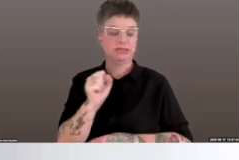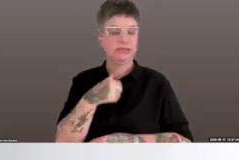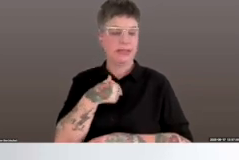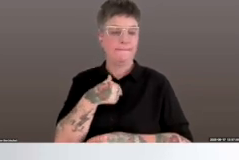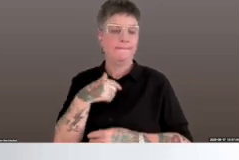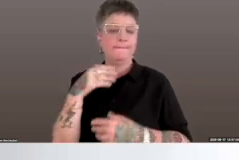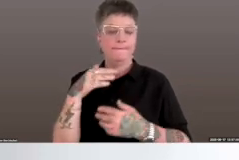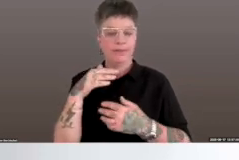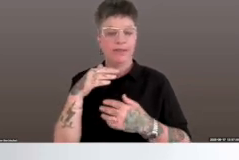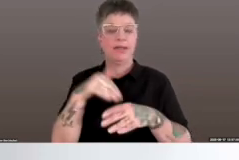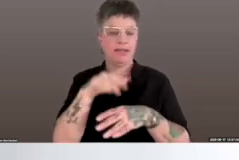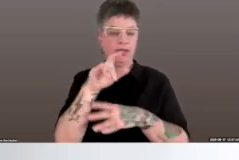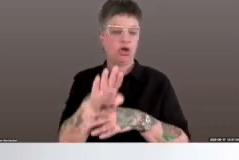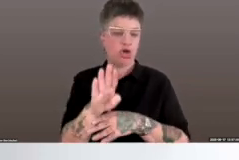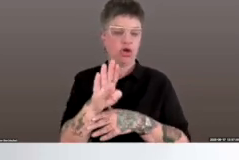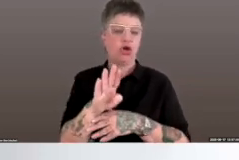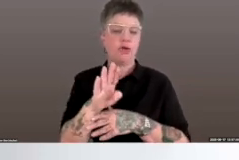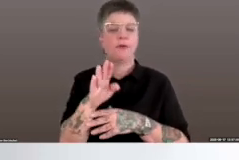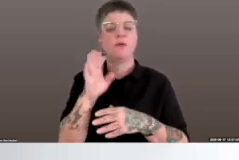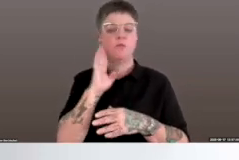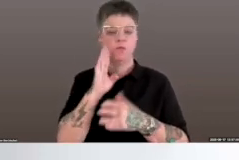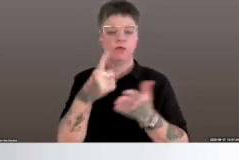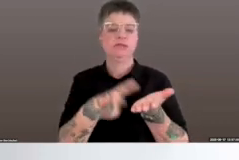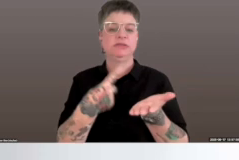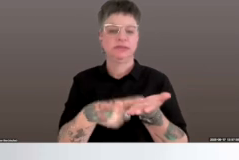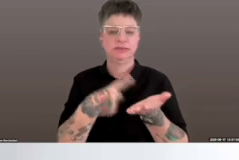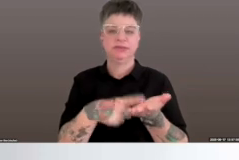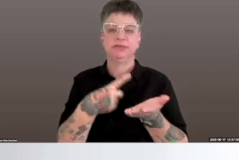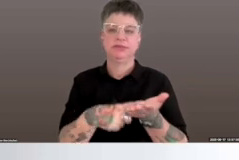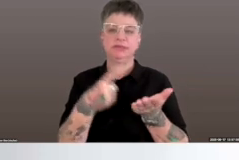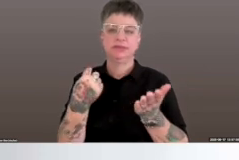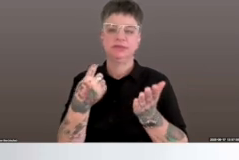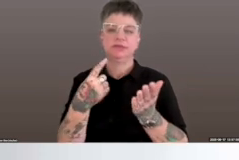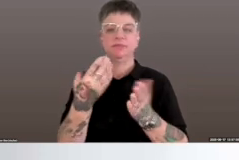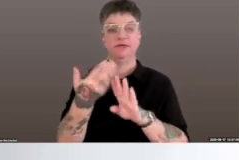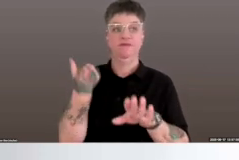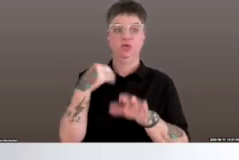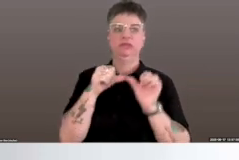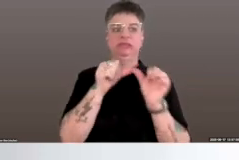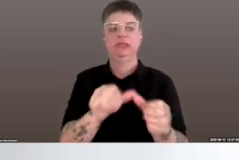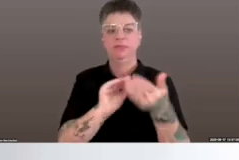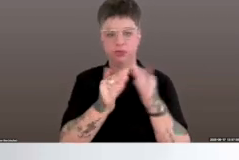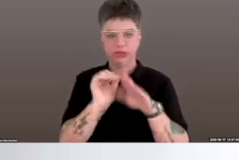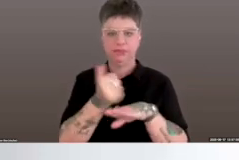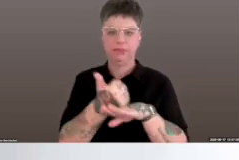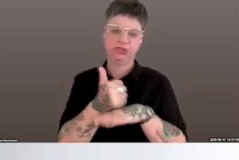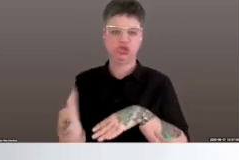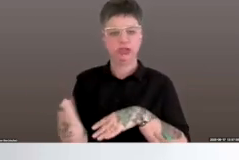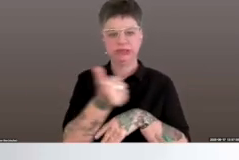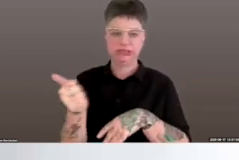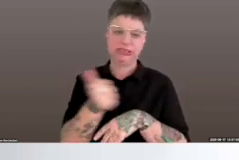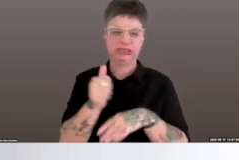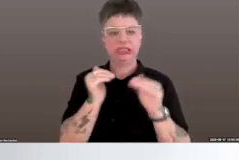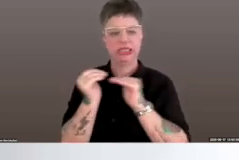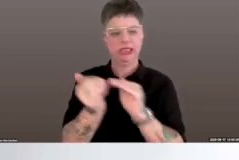I'll be discussing CARB's suite of mobility projects, formerly referred to as the Sustainable Community-Based Transportation